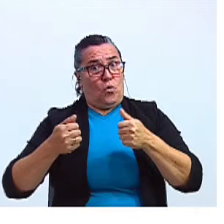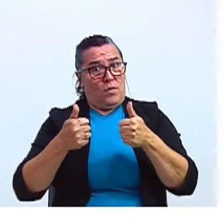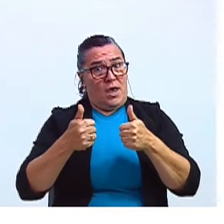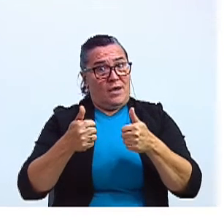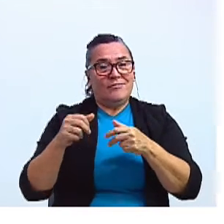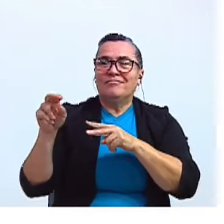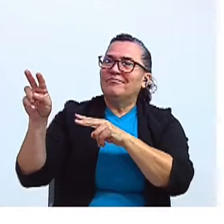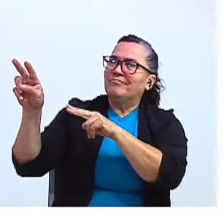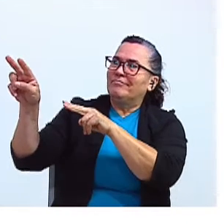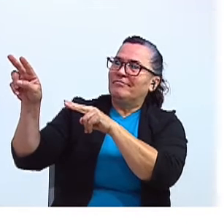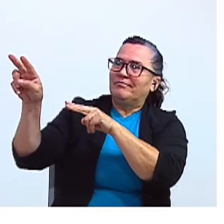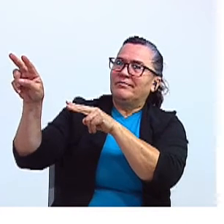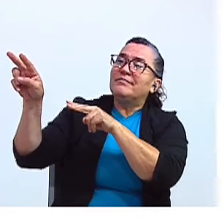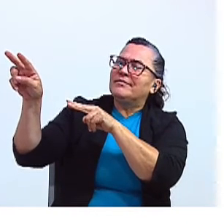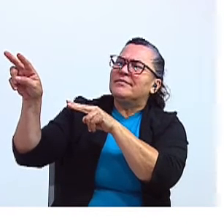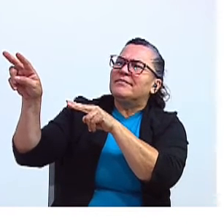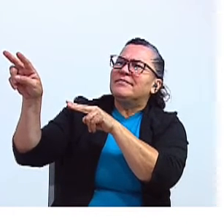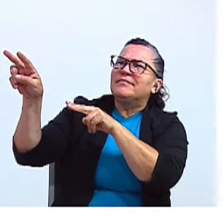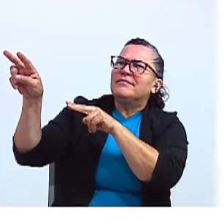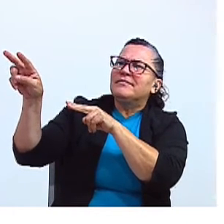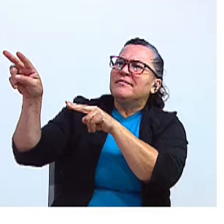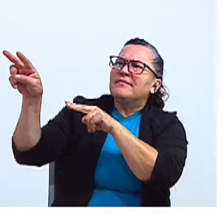very good. Next.